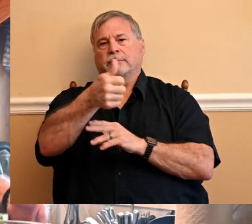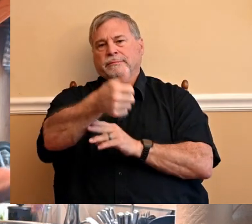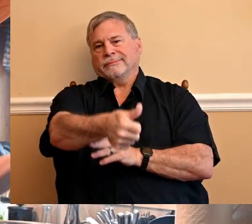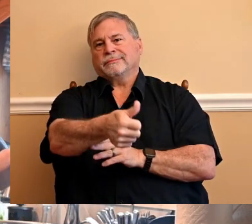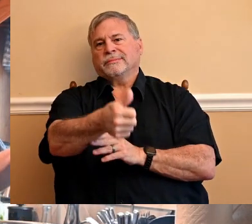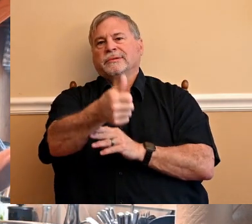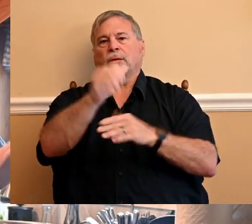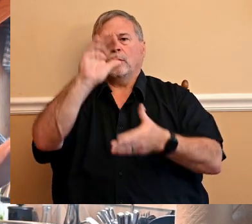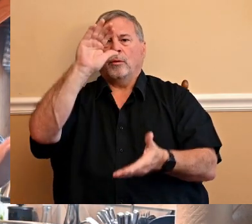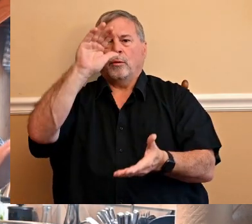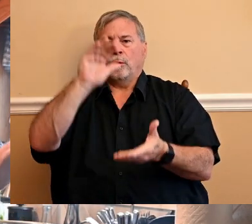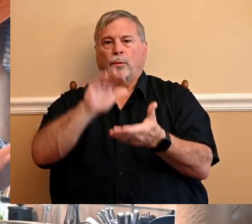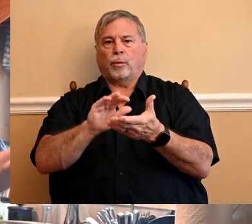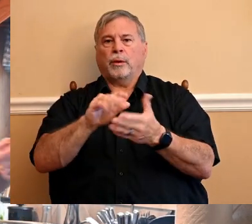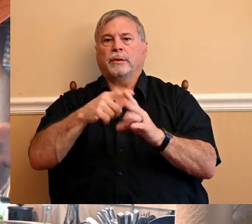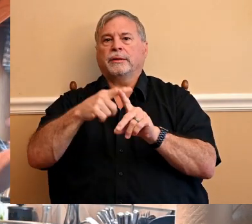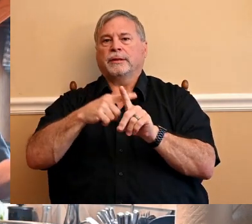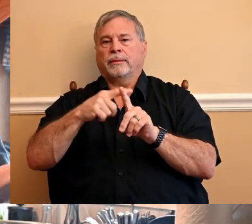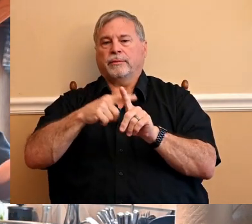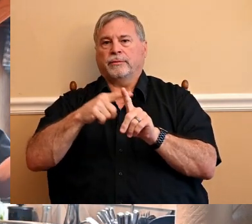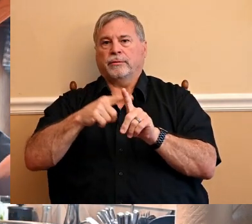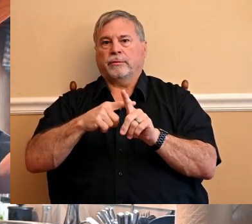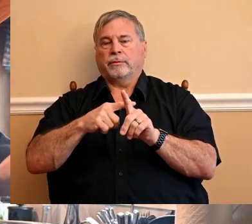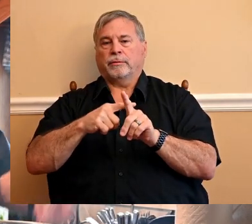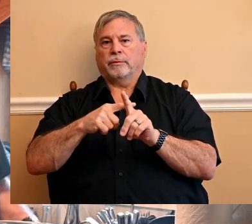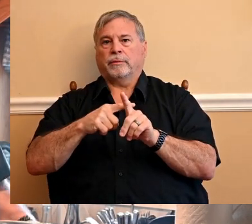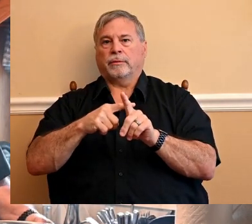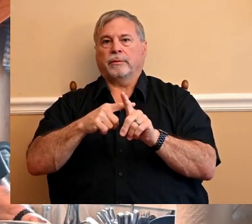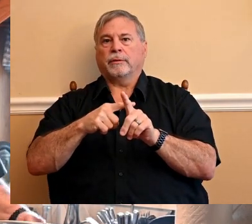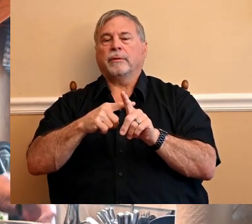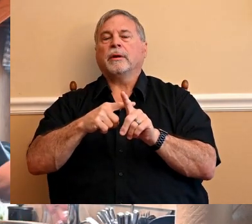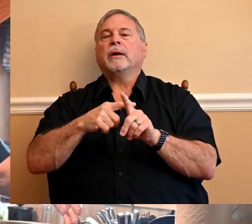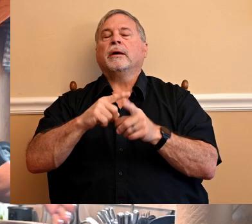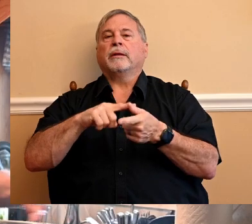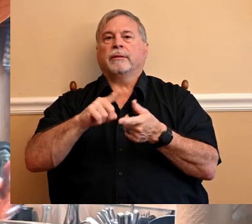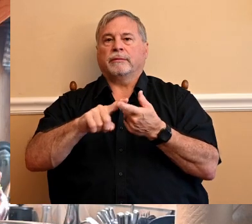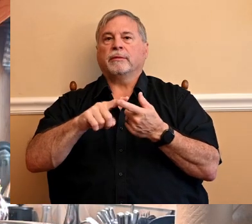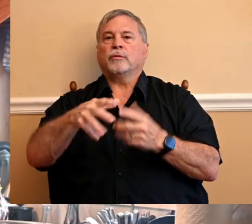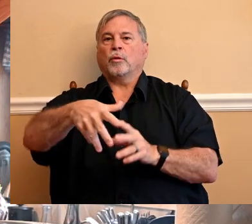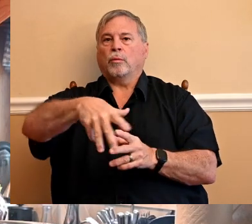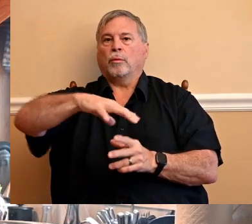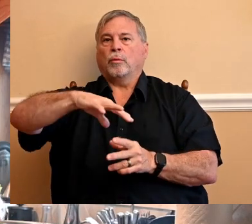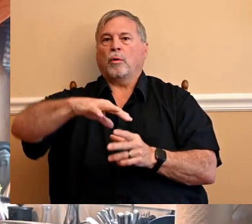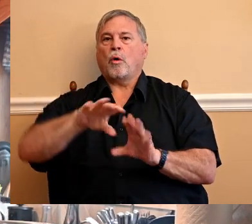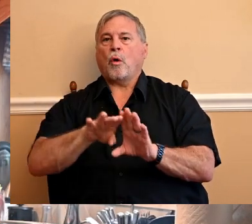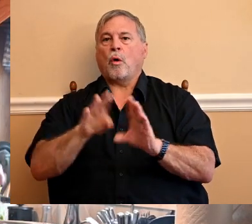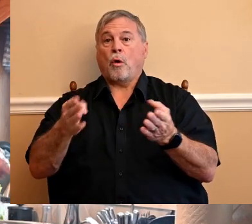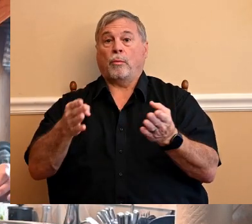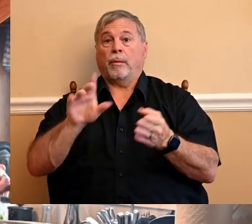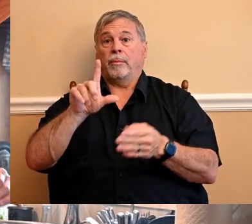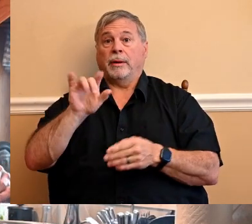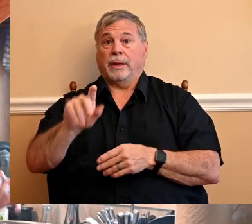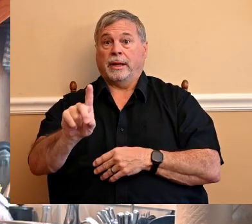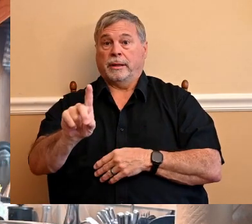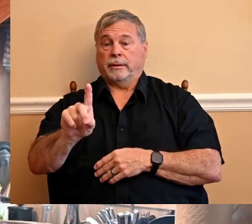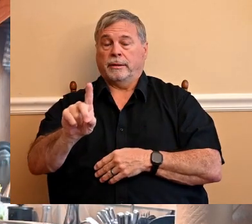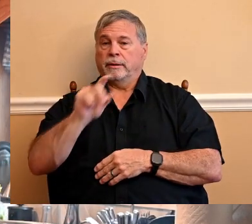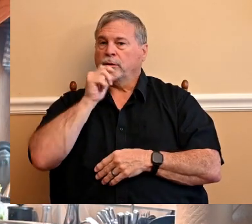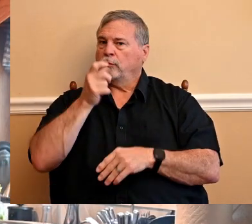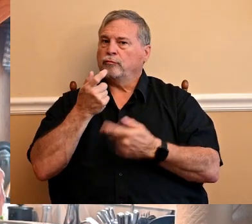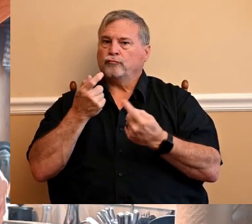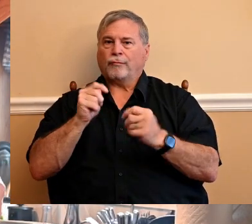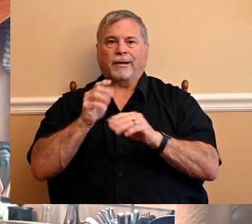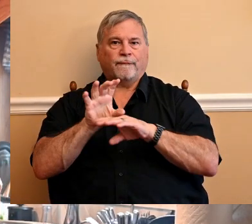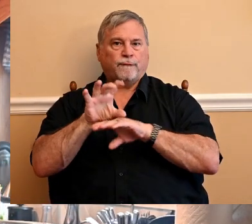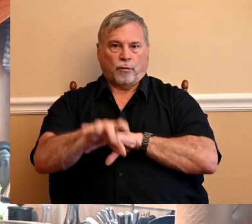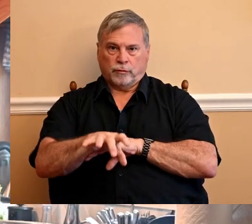temperature. The little restraining bubble will go down inside and you can then open the lid. Don't try to force it.